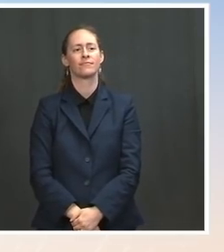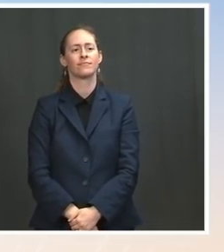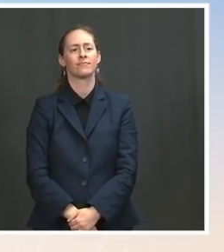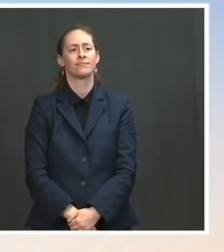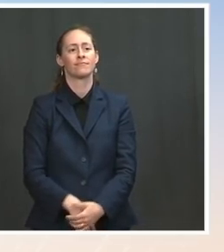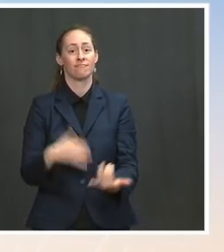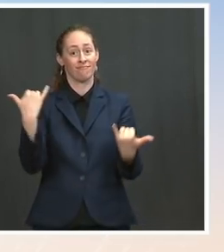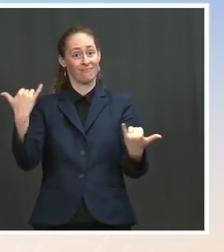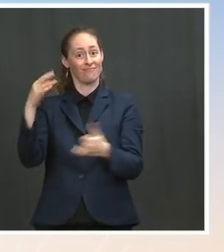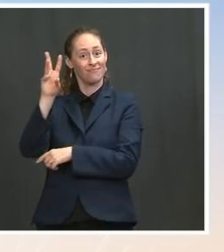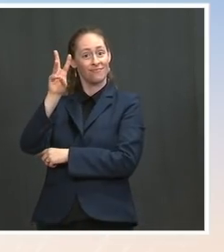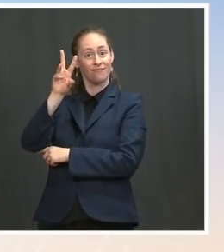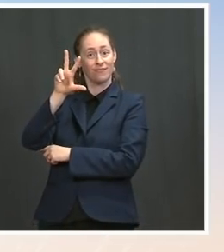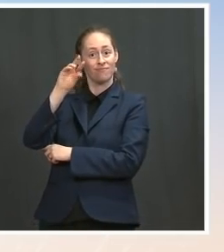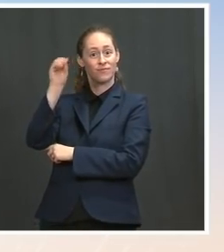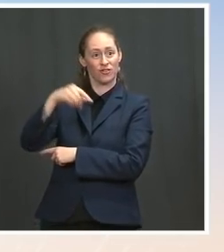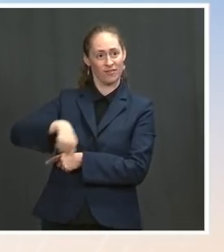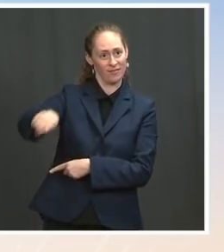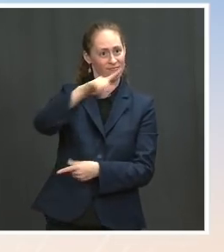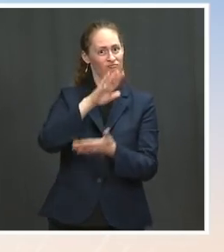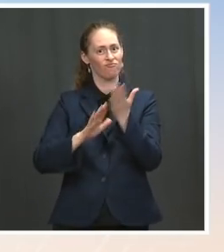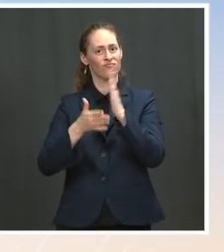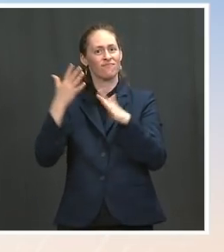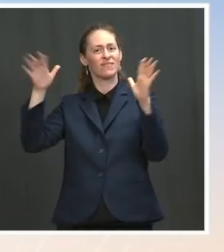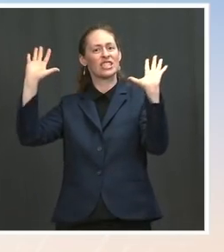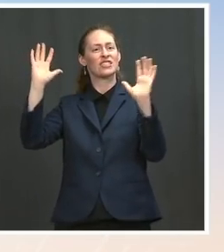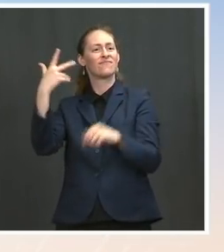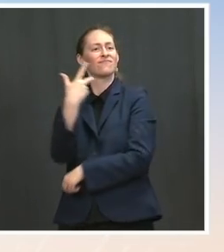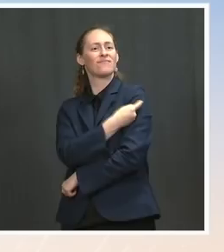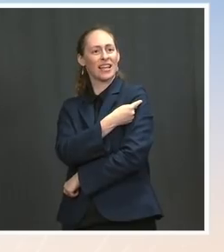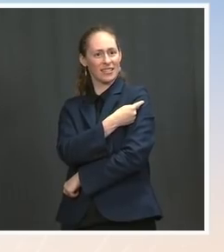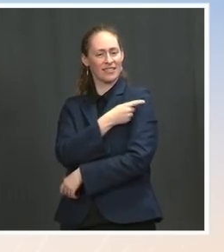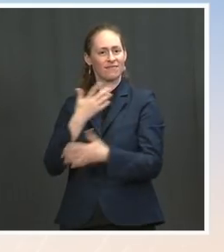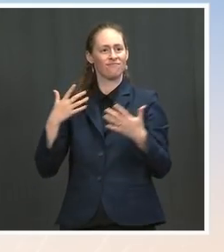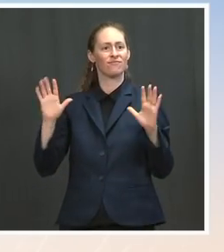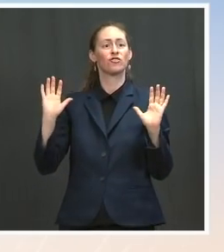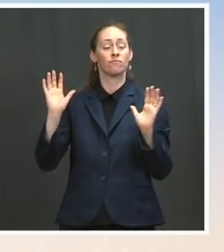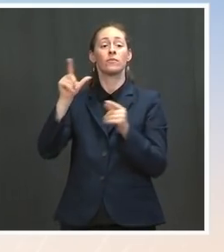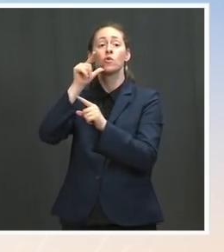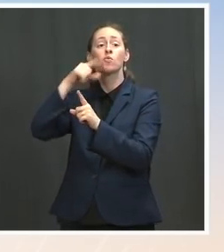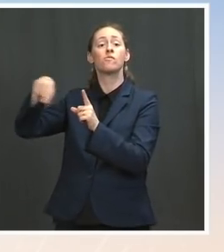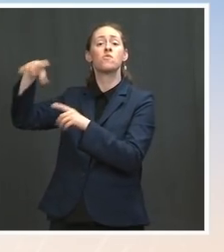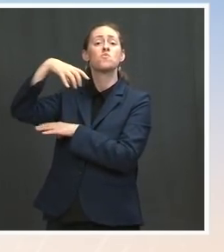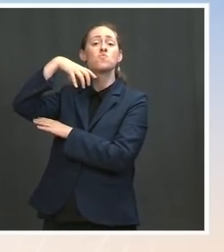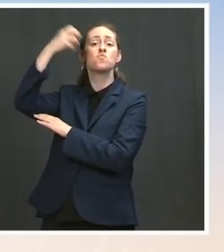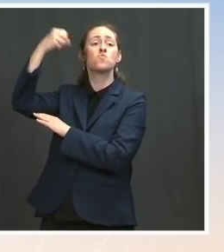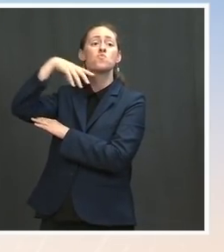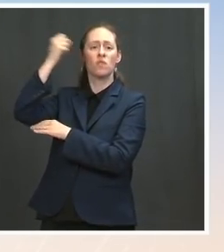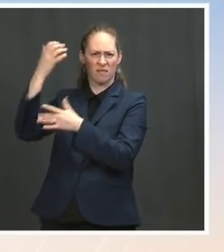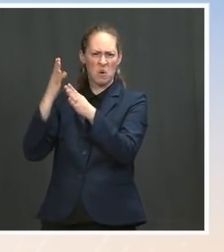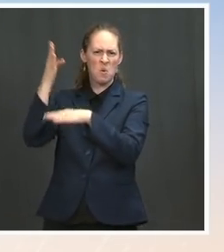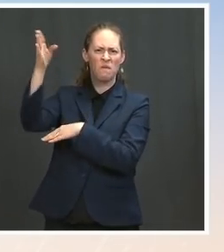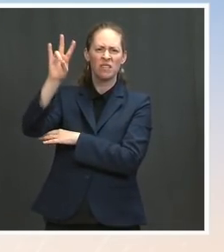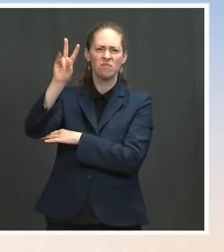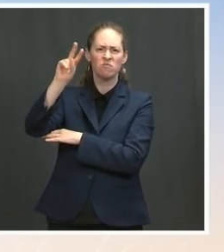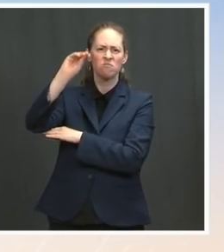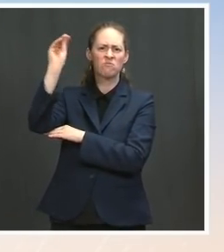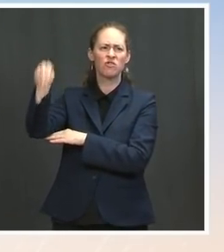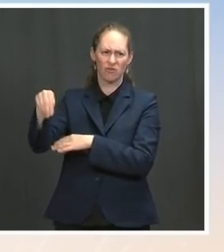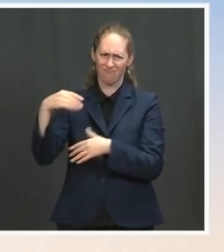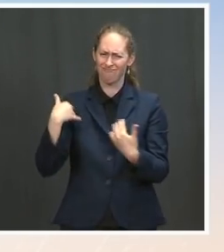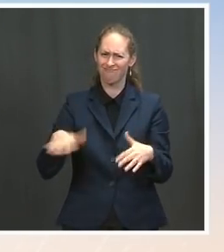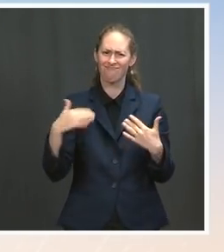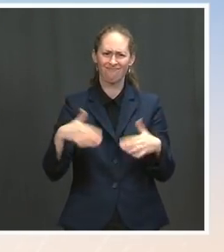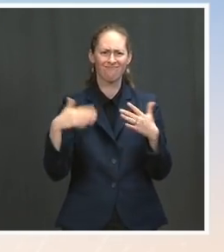of the country, and over 72% of those 40 and older are vaccinated thanks to aggressive action by this